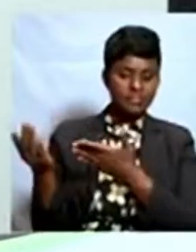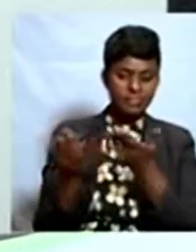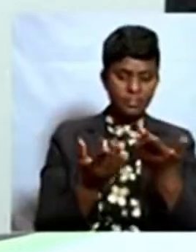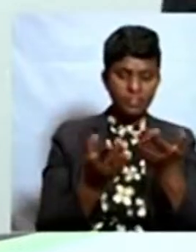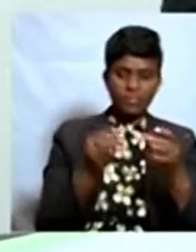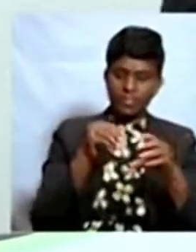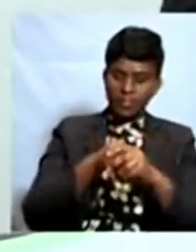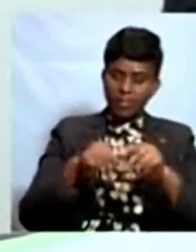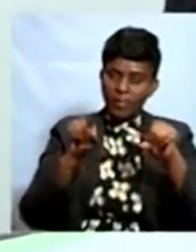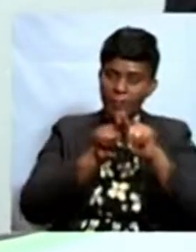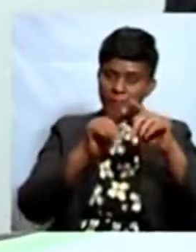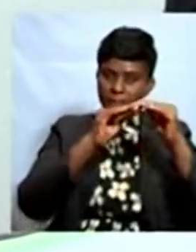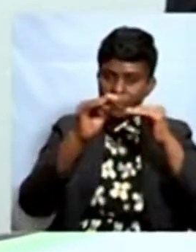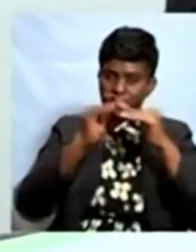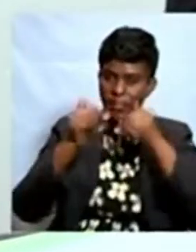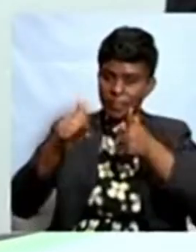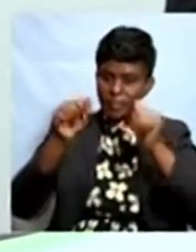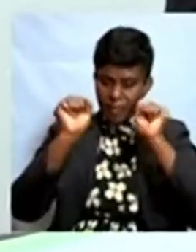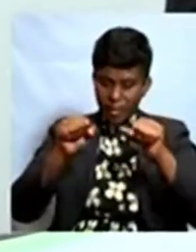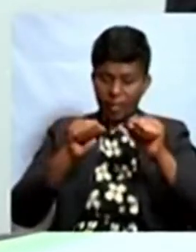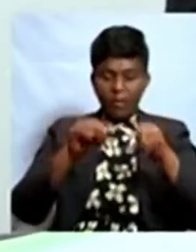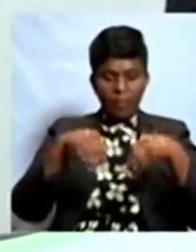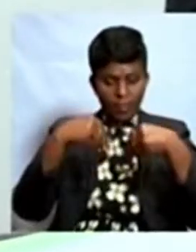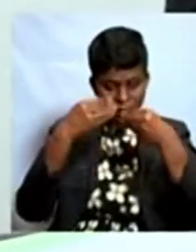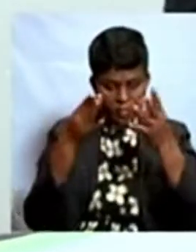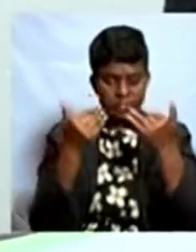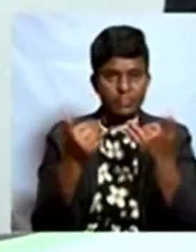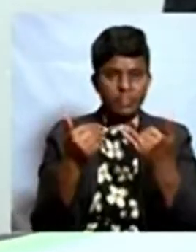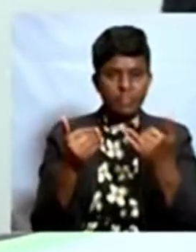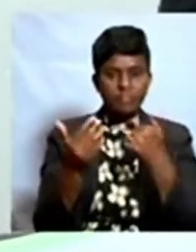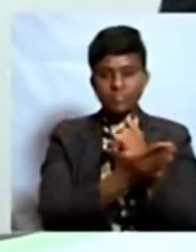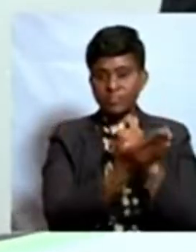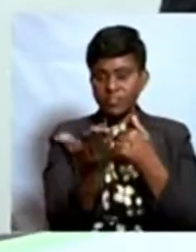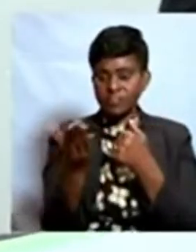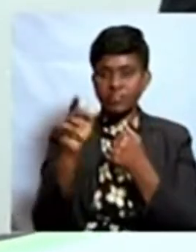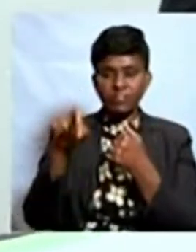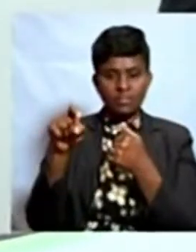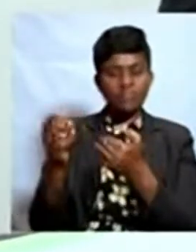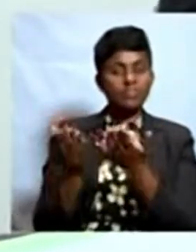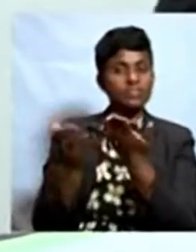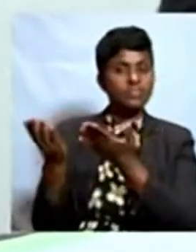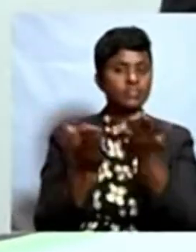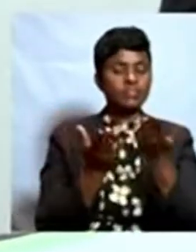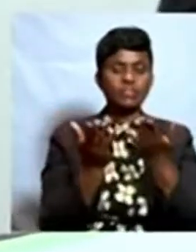to that level where they are able to provide these required services,